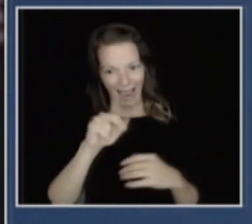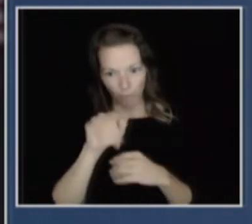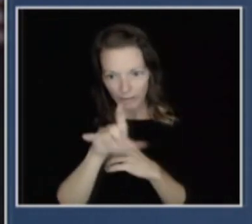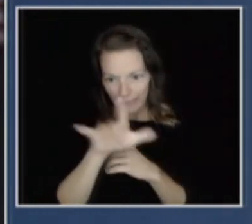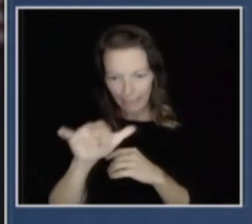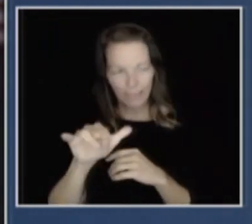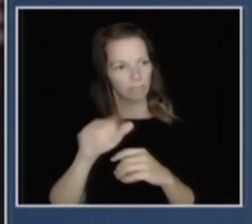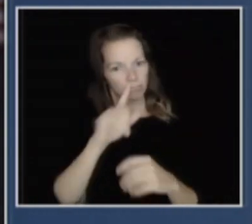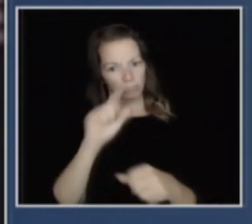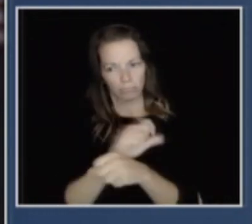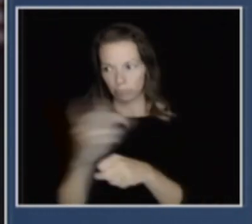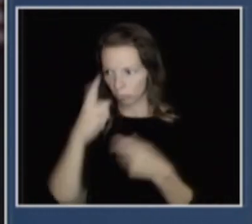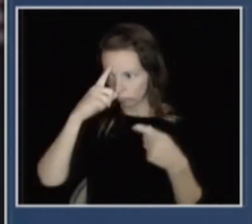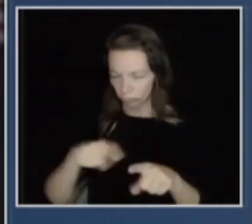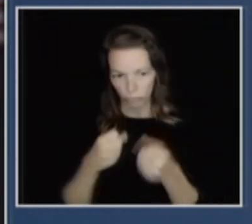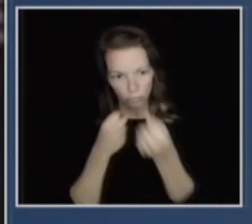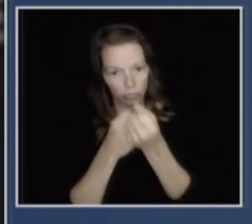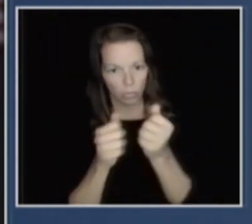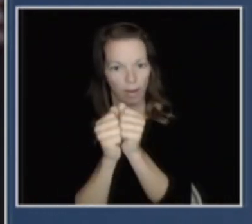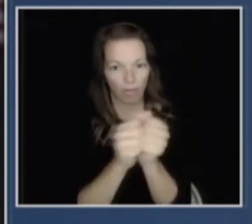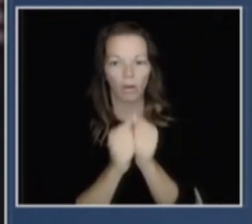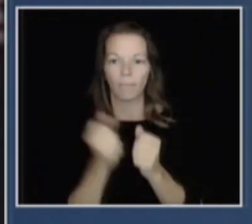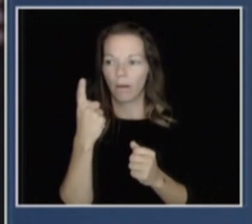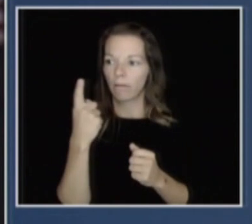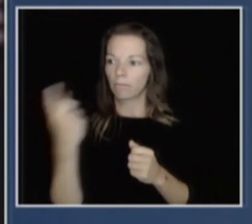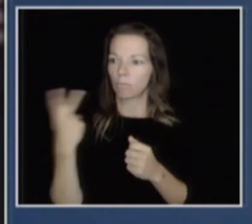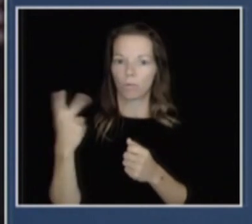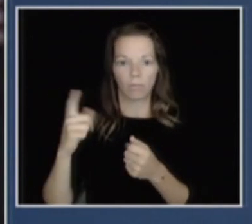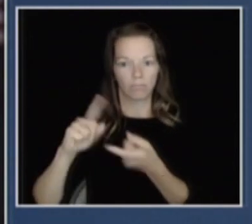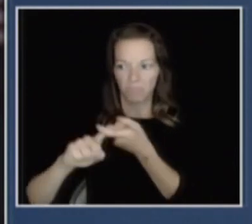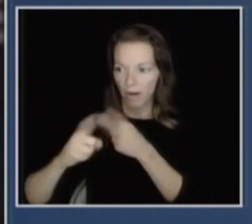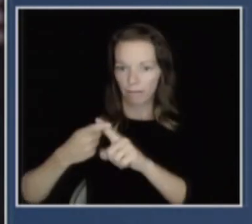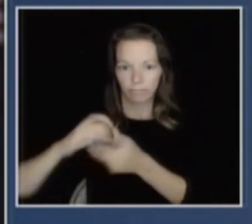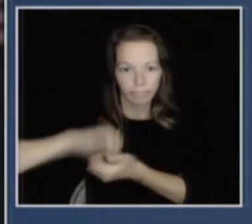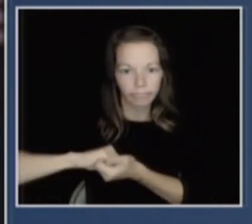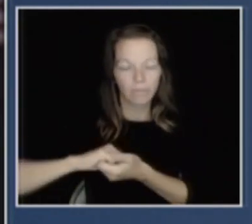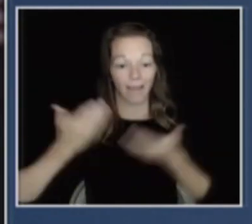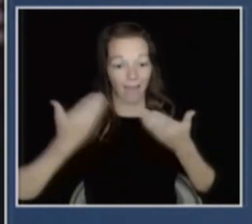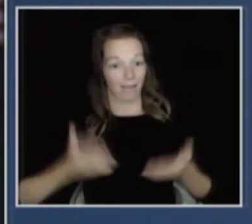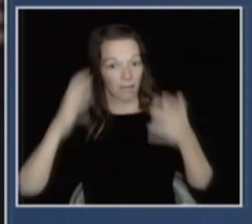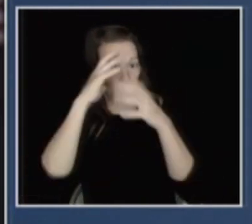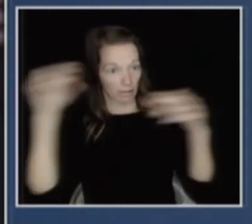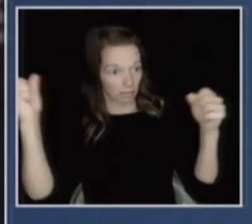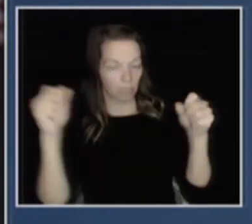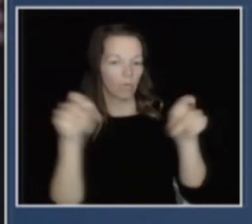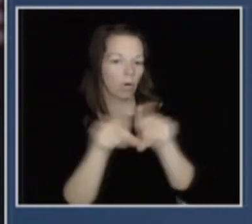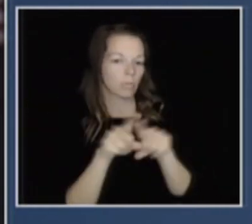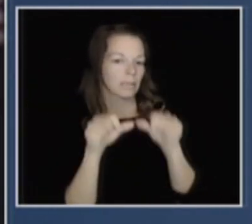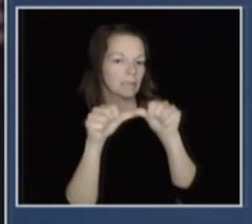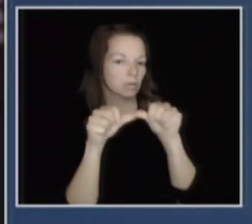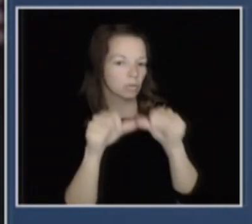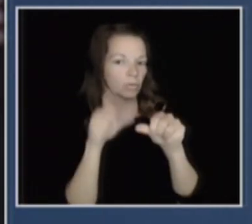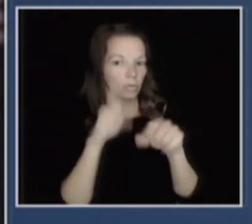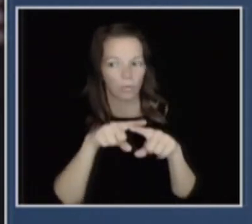honest conversation about all issues as close friends do. As president, I'll also continue to rely on